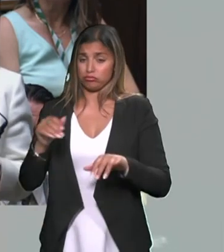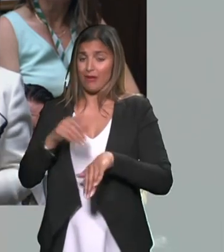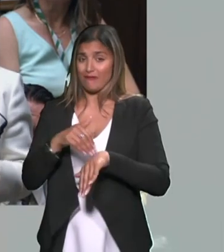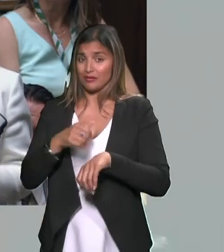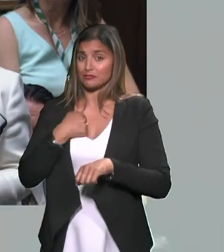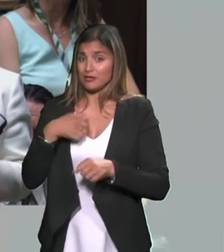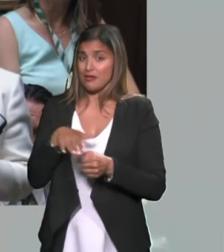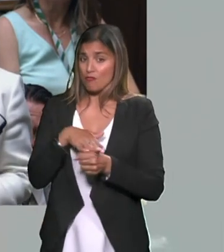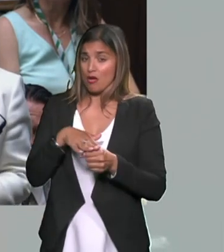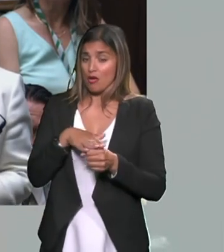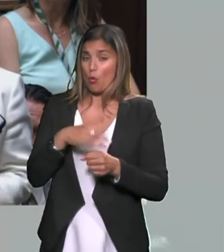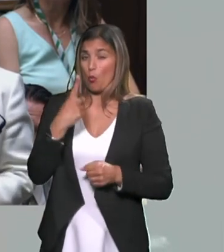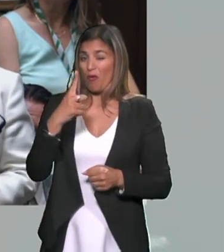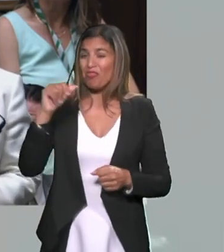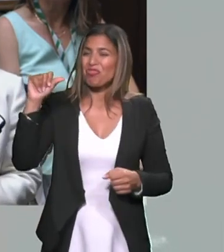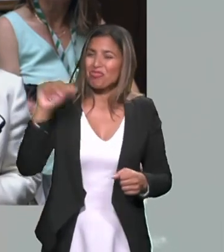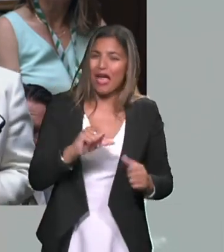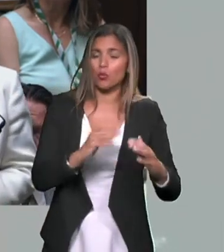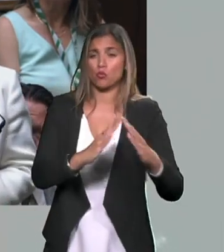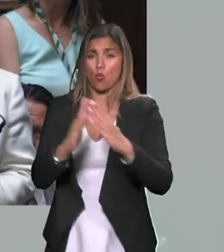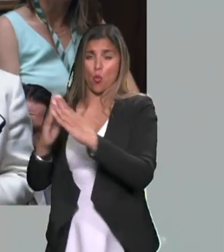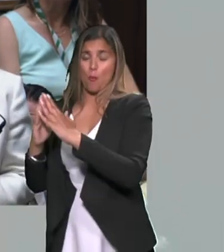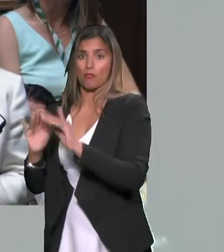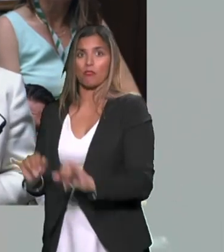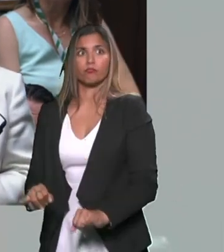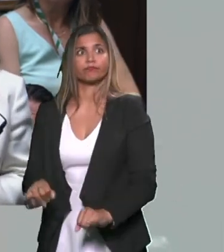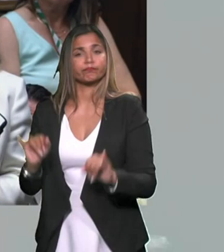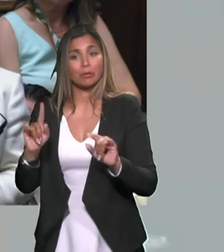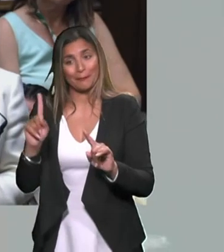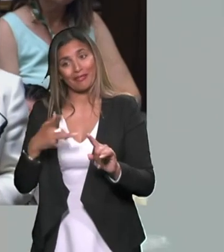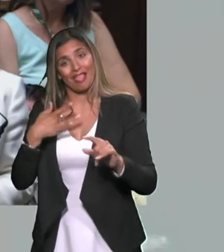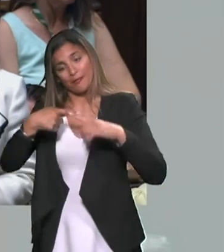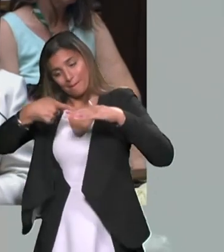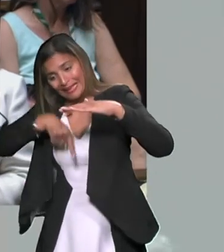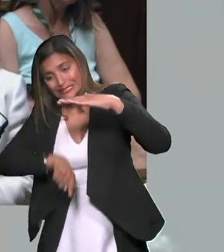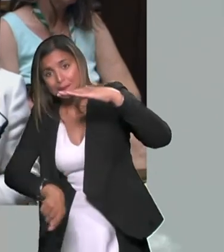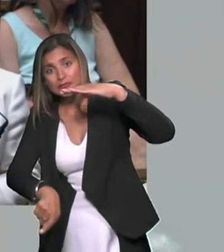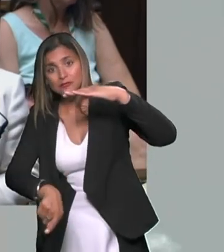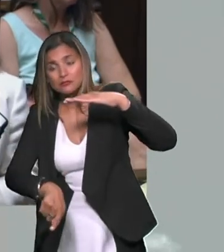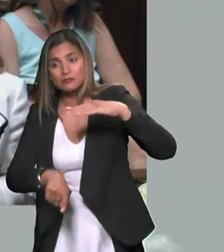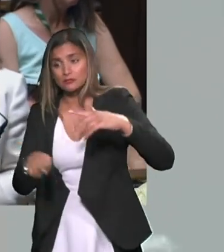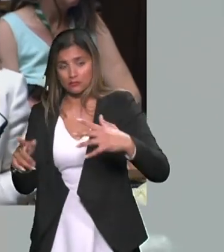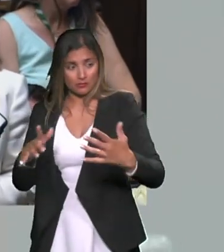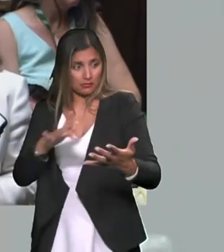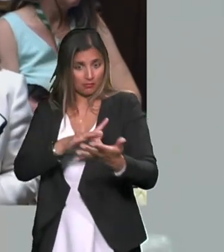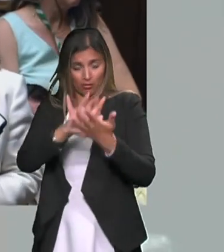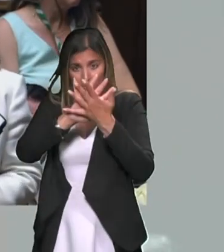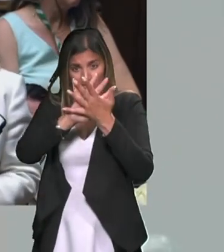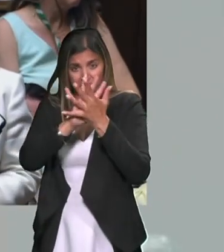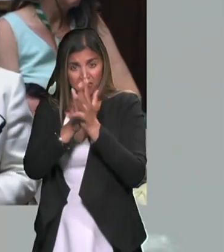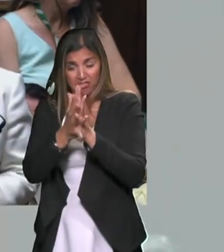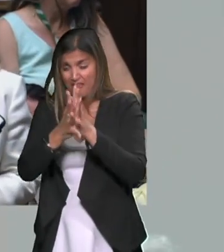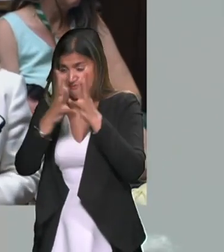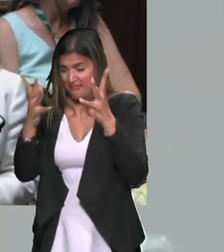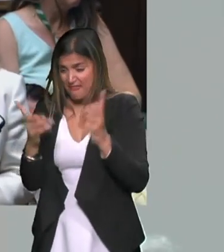than 1,000 homes affected, people in basement flats losing all of their belongings, and many